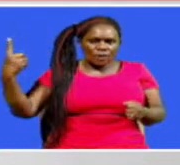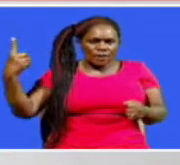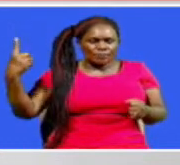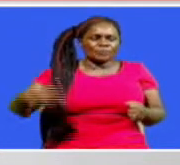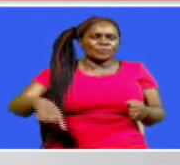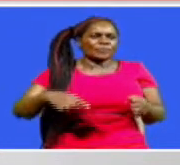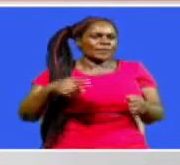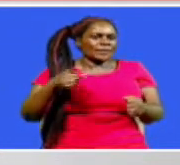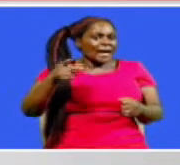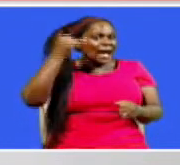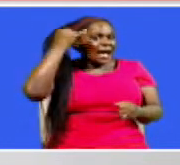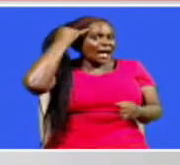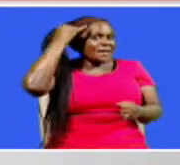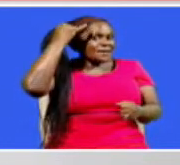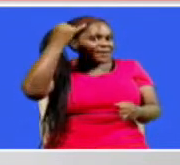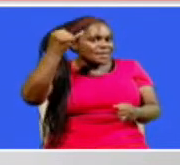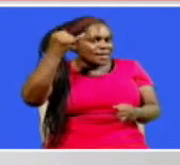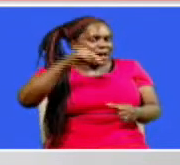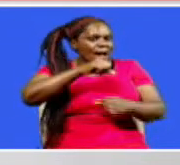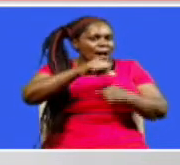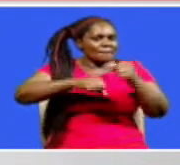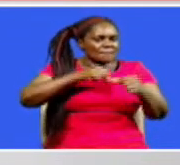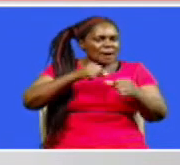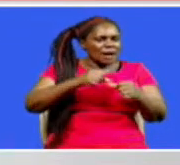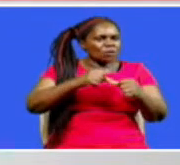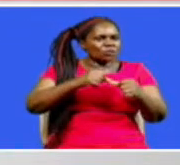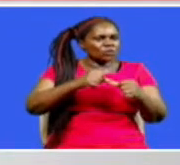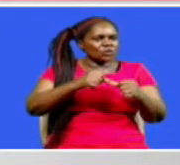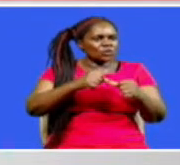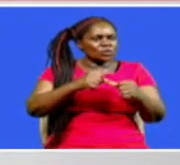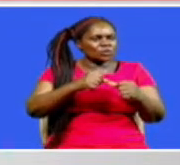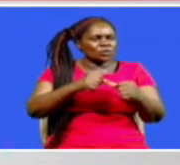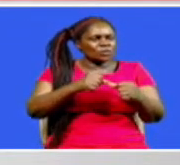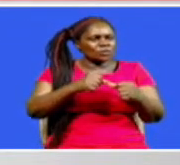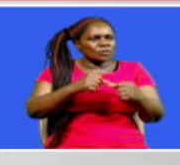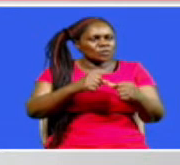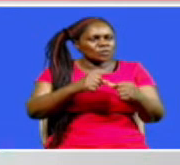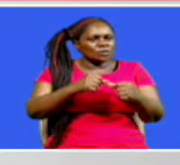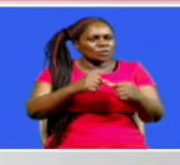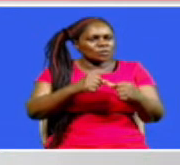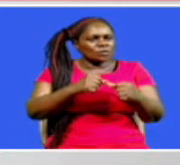2017-2021. The notion about this head going to